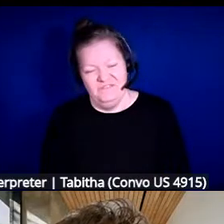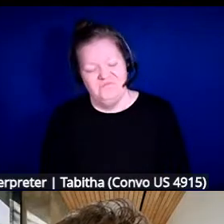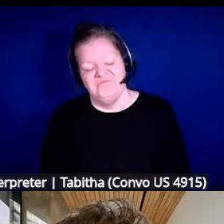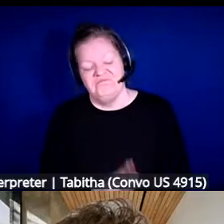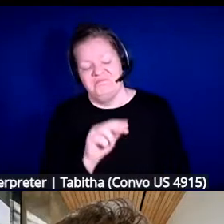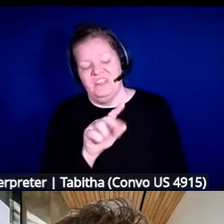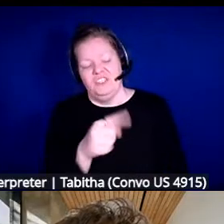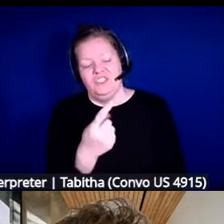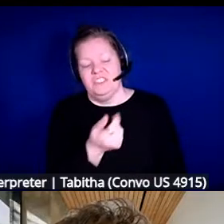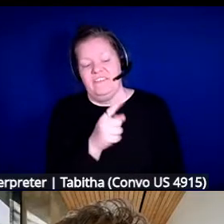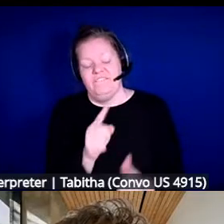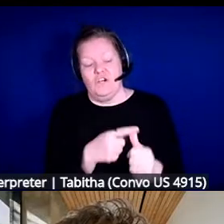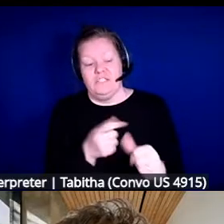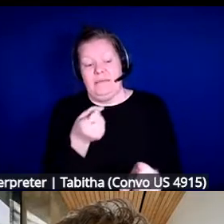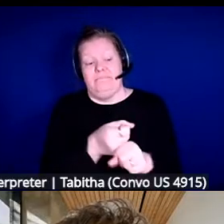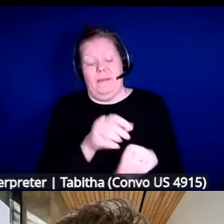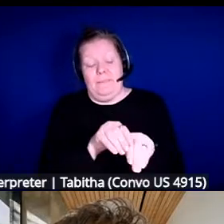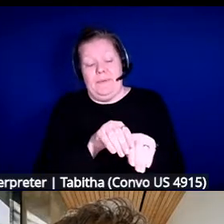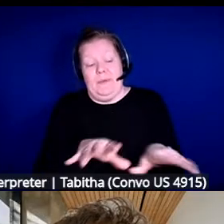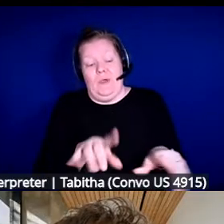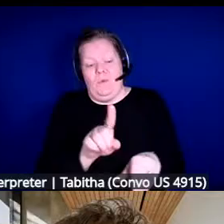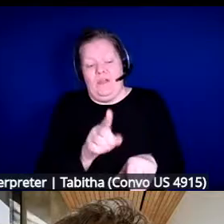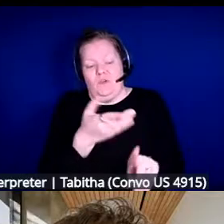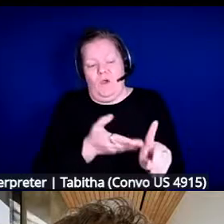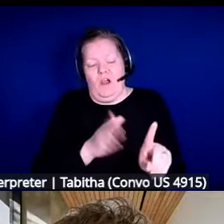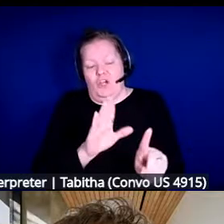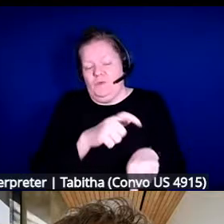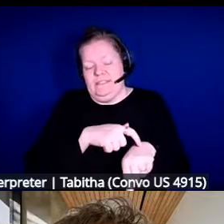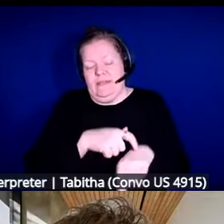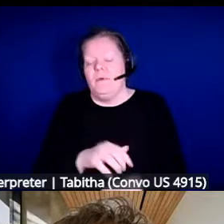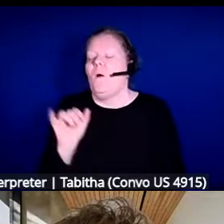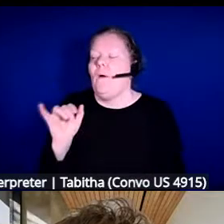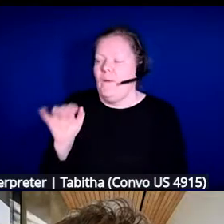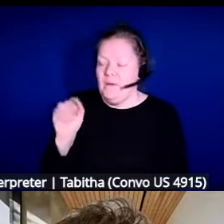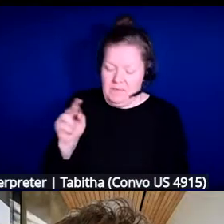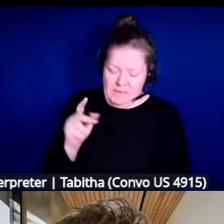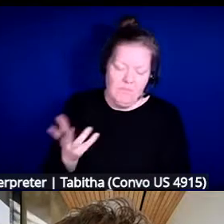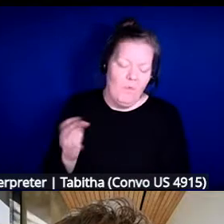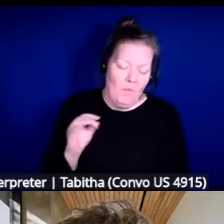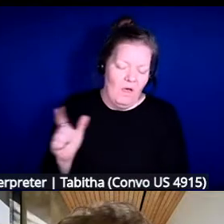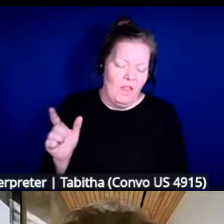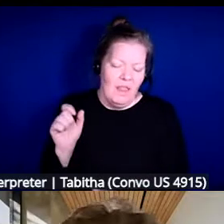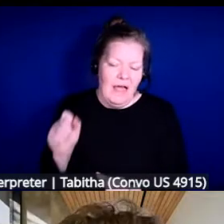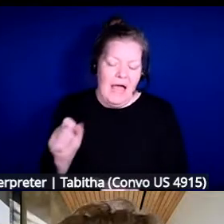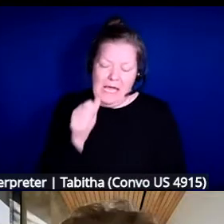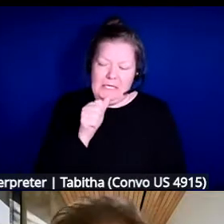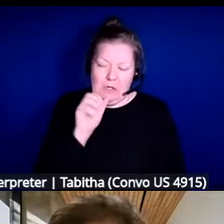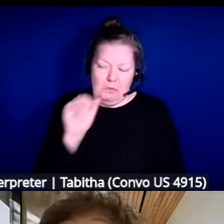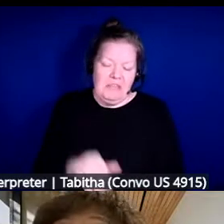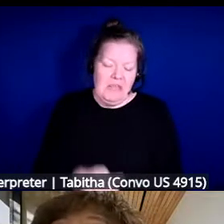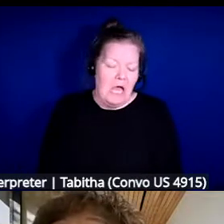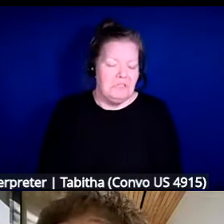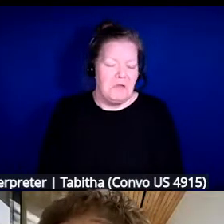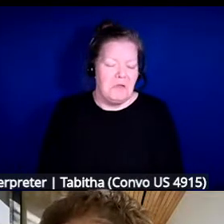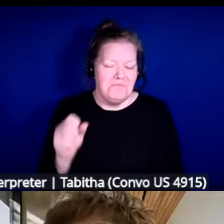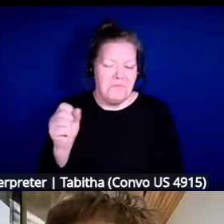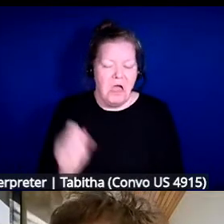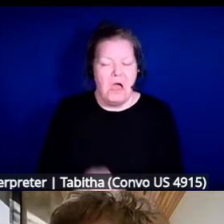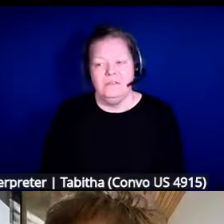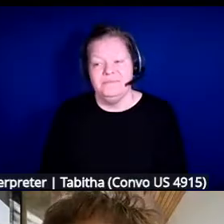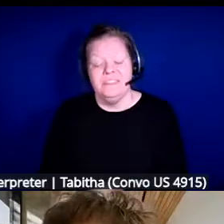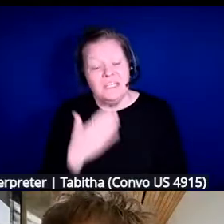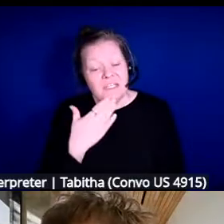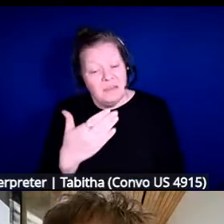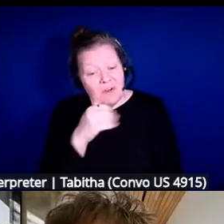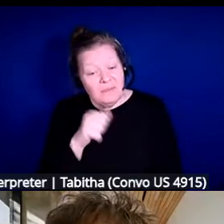just the first raise that hit where you are at your time. Okay, well, I So can I yeah. can cope with that then. Oh, Yeah. there you go. Good morning,